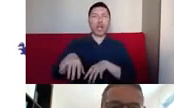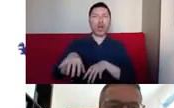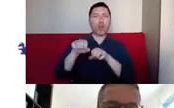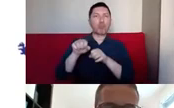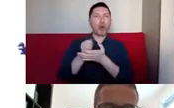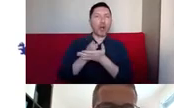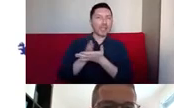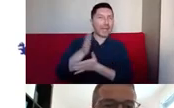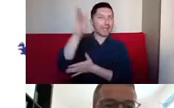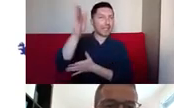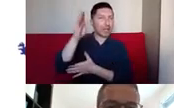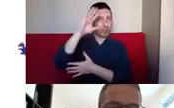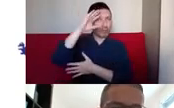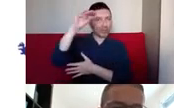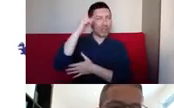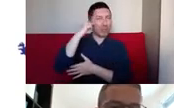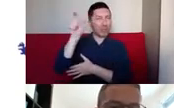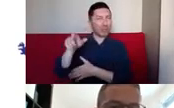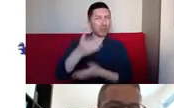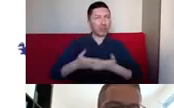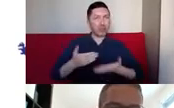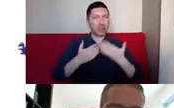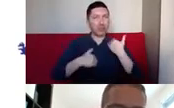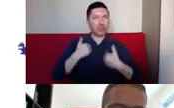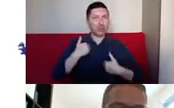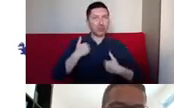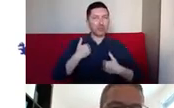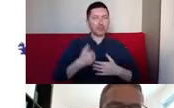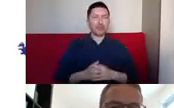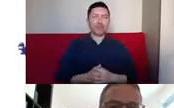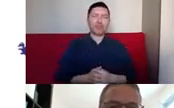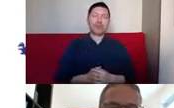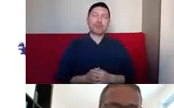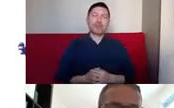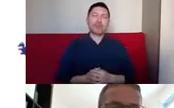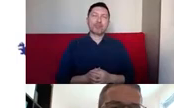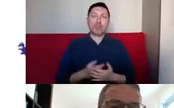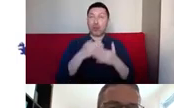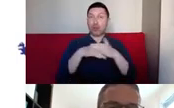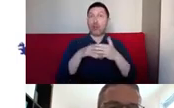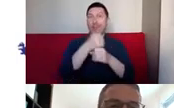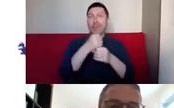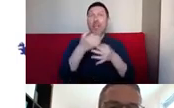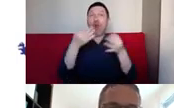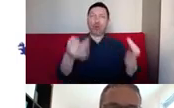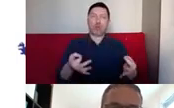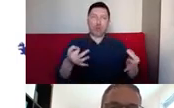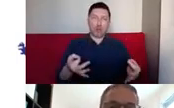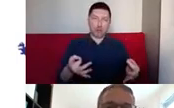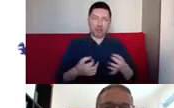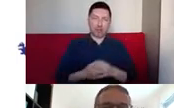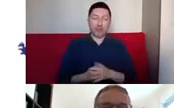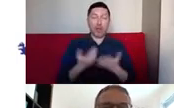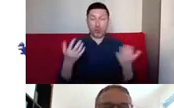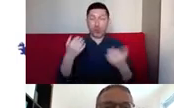obtaining, maintaining, and returning to employment. So supported employment is one of the key instruments to